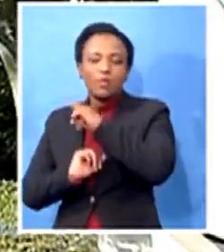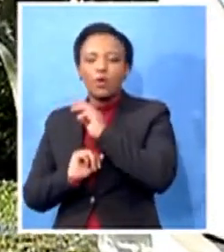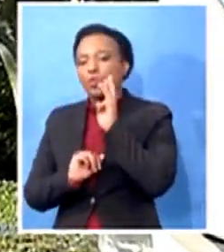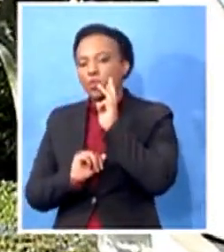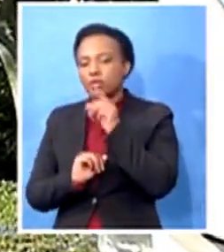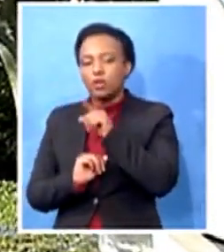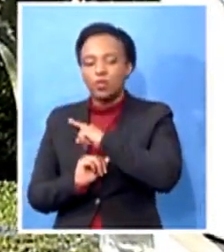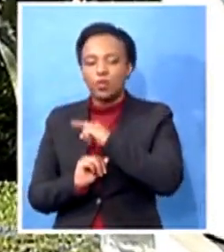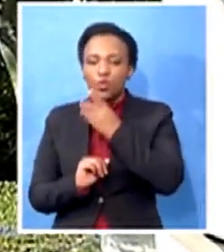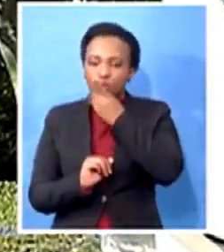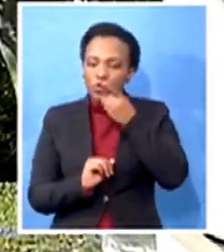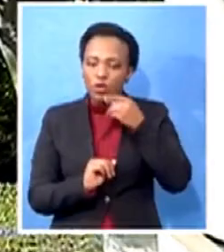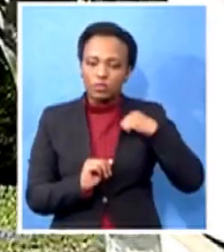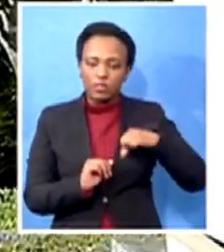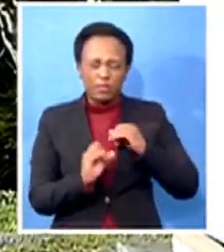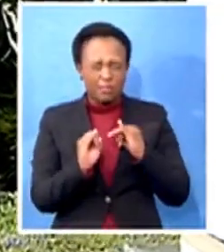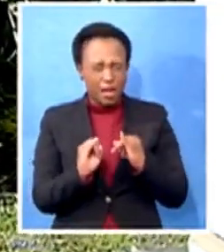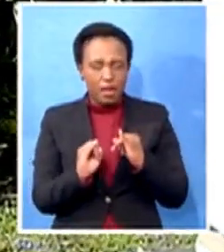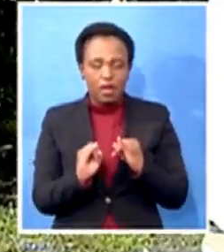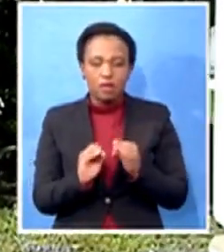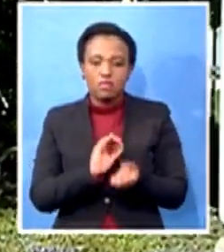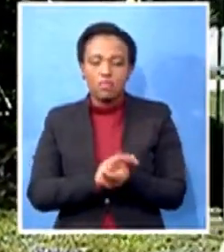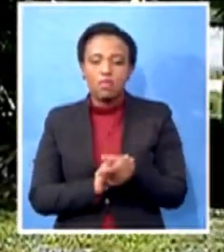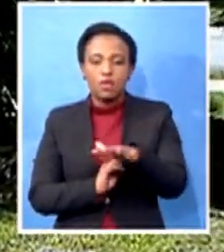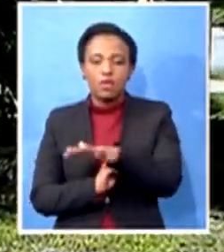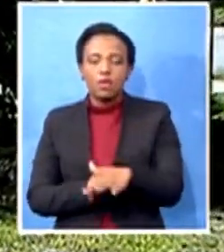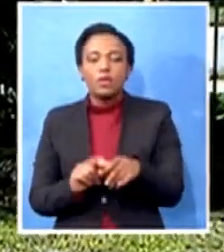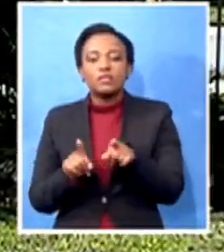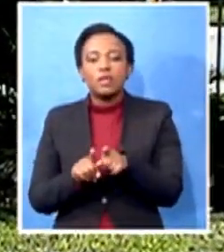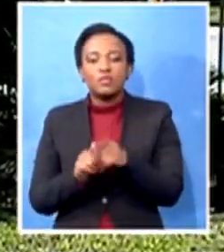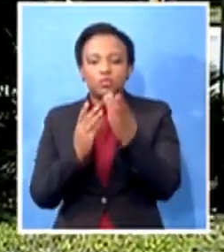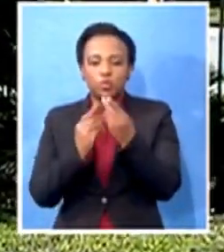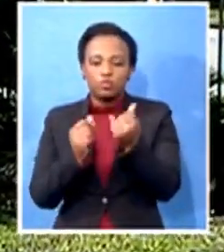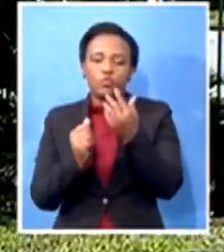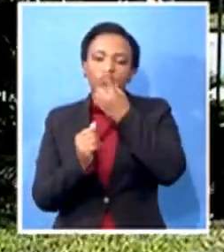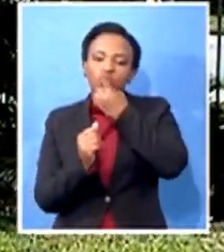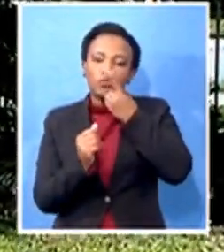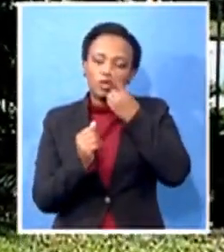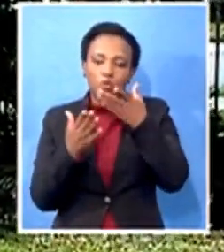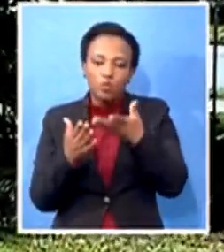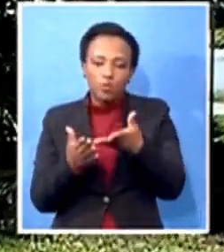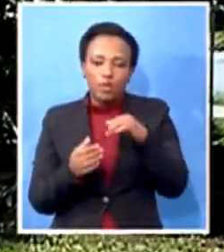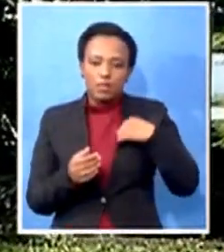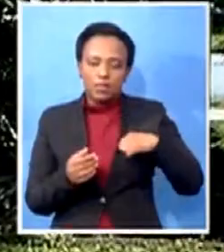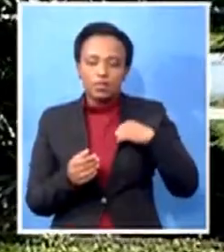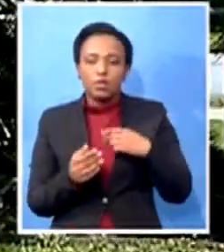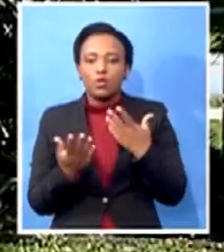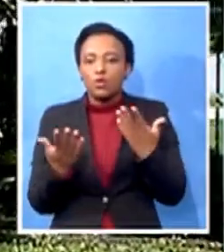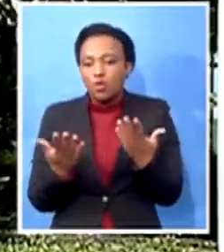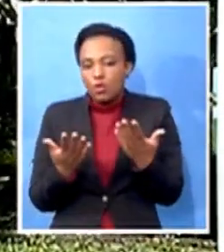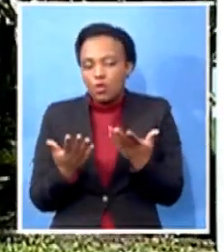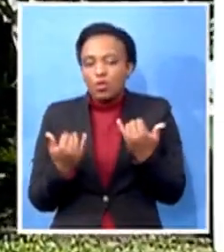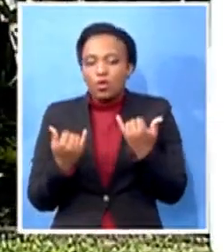And also saying, Blaine, that what's going to solve the drought that we're facing in the metro are floods, which will have a ripple effect and a bad effect also on